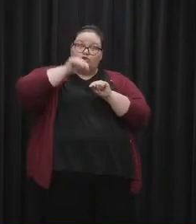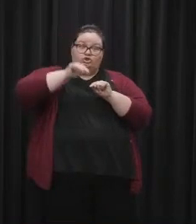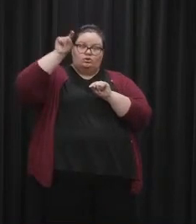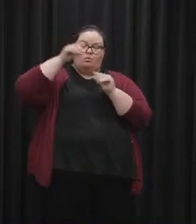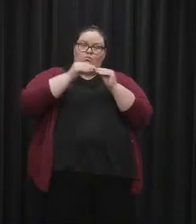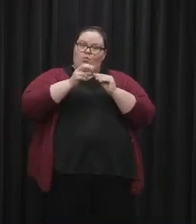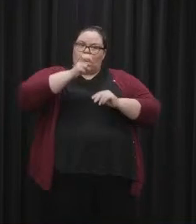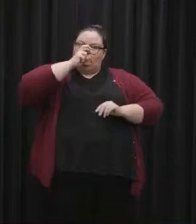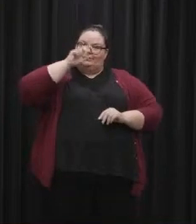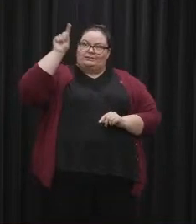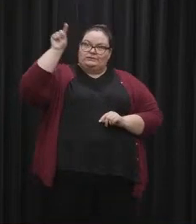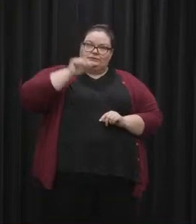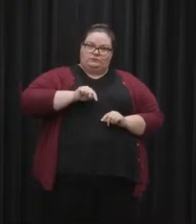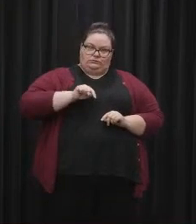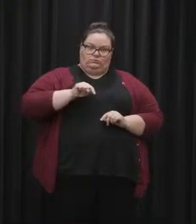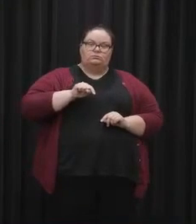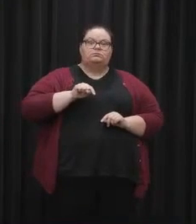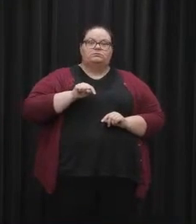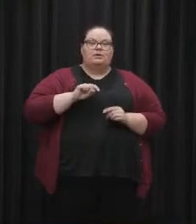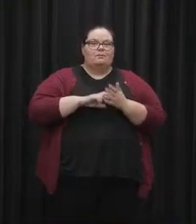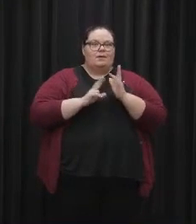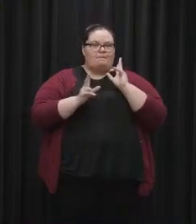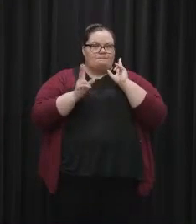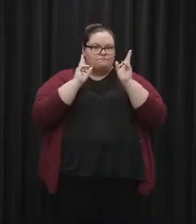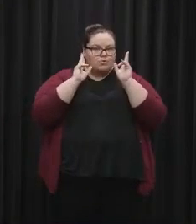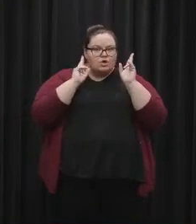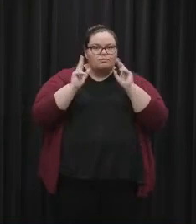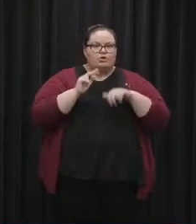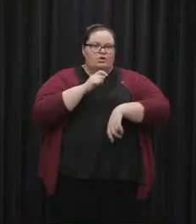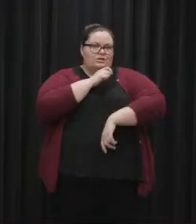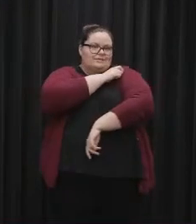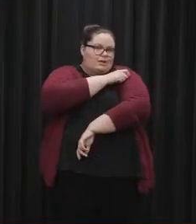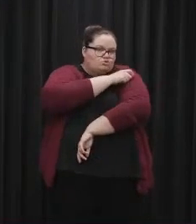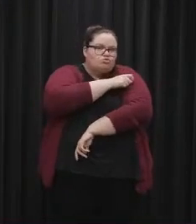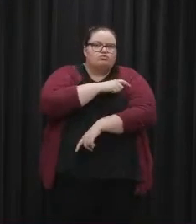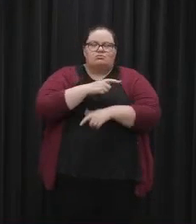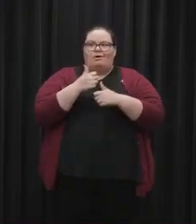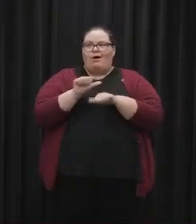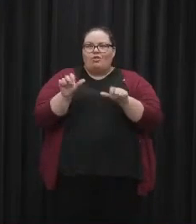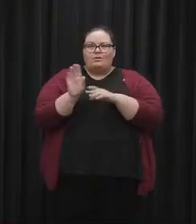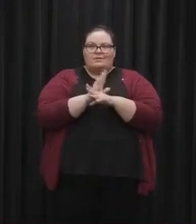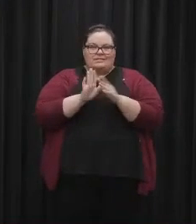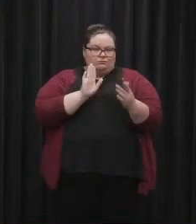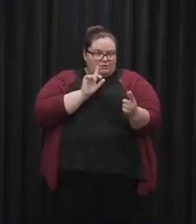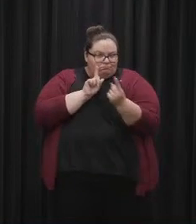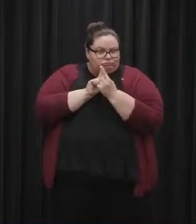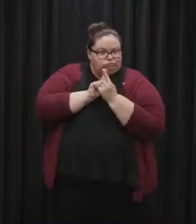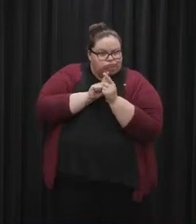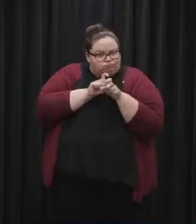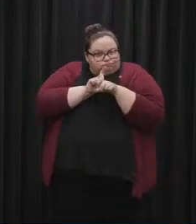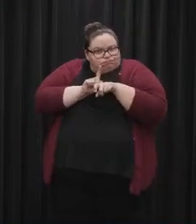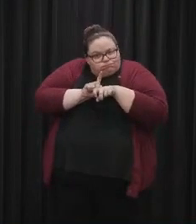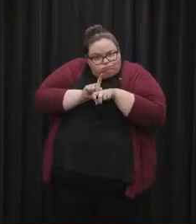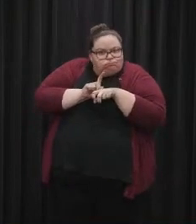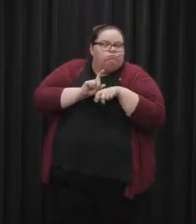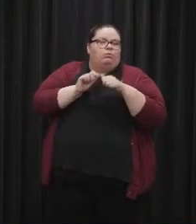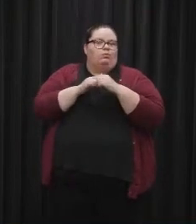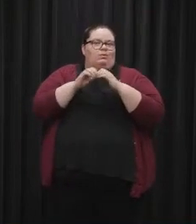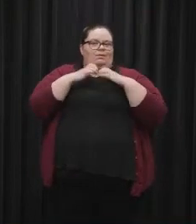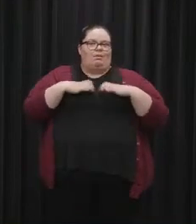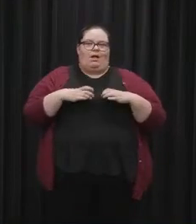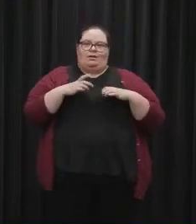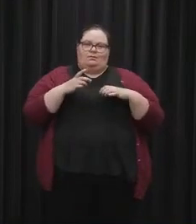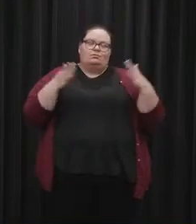there are further restrictions which prohibit the operations of barbers, hairstylists, tattoo artists, and other businesses that require close personal contact with